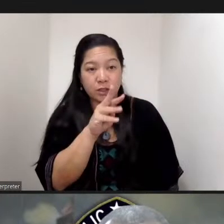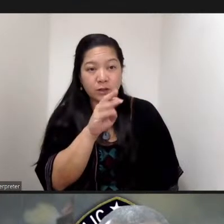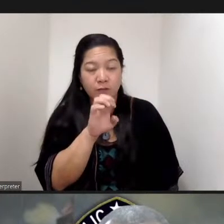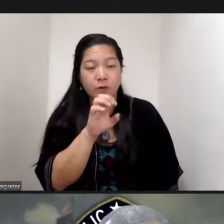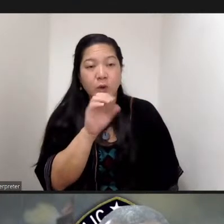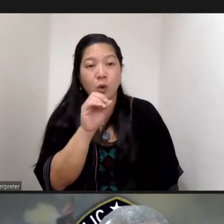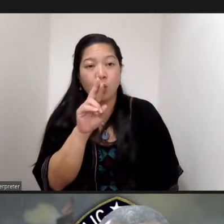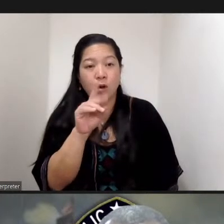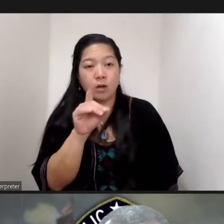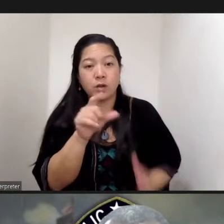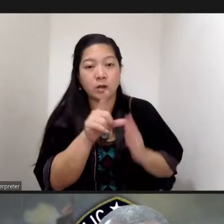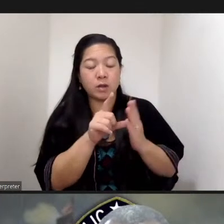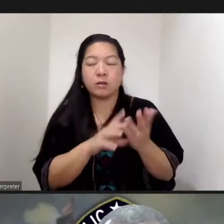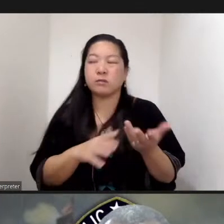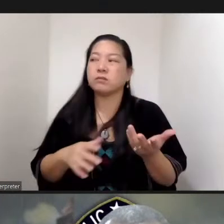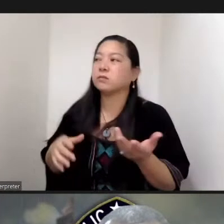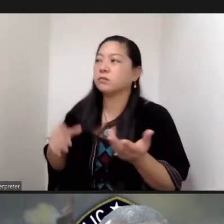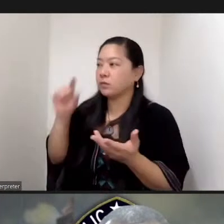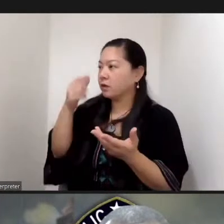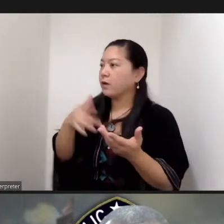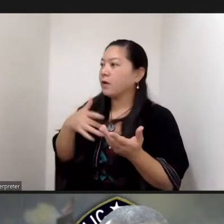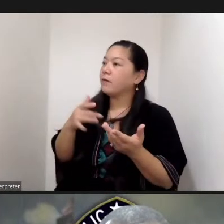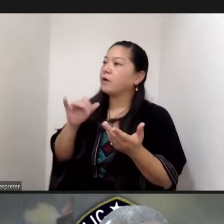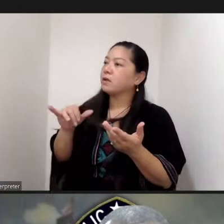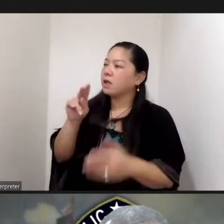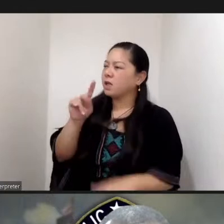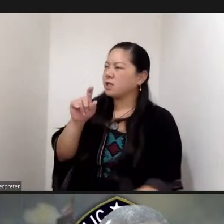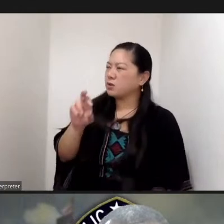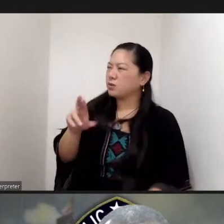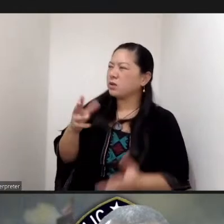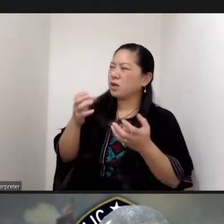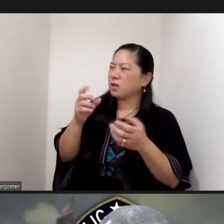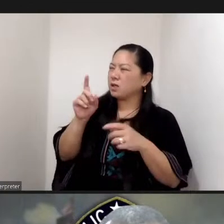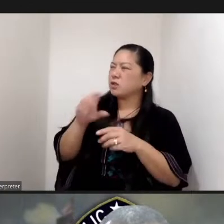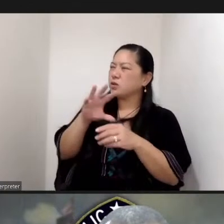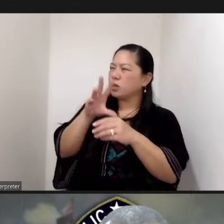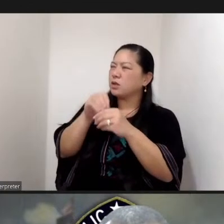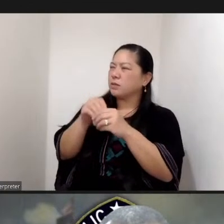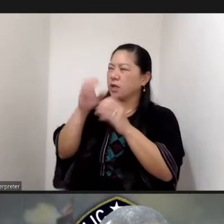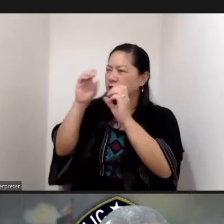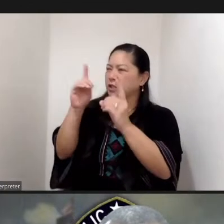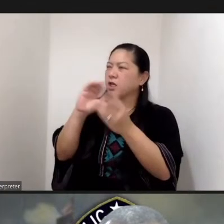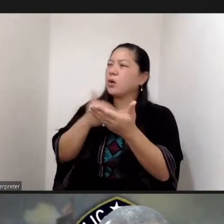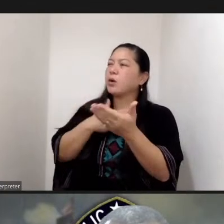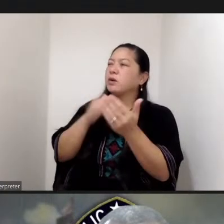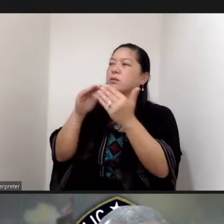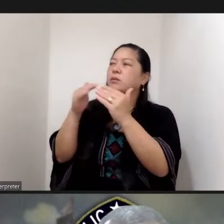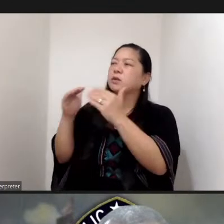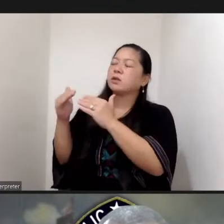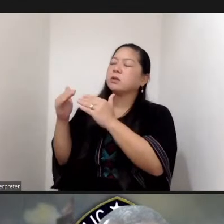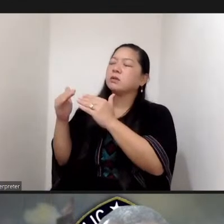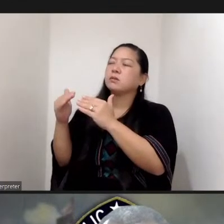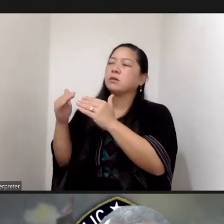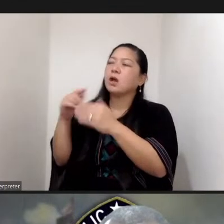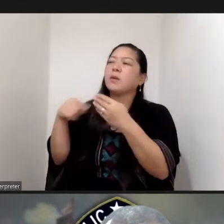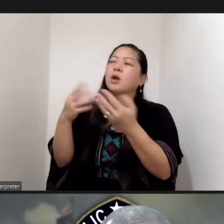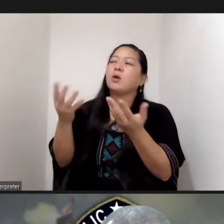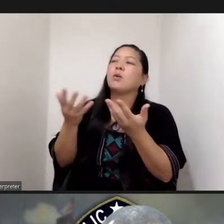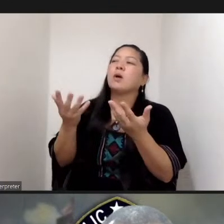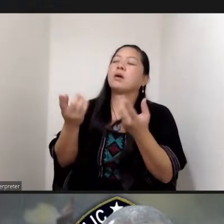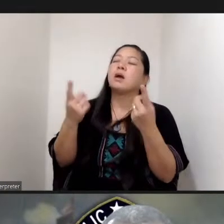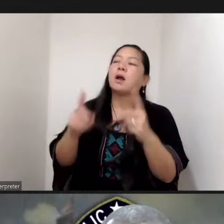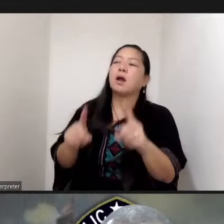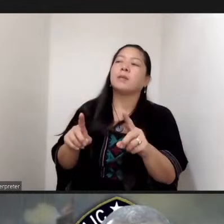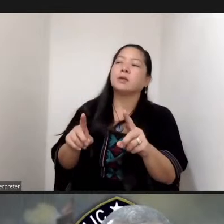I felt, Nestor, that I needed to include it to educate our community about what the